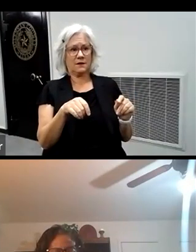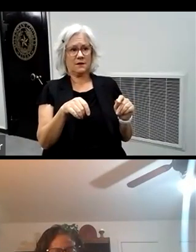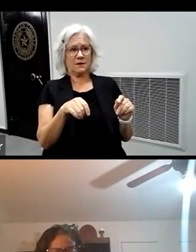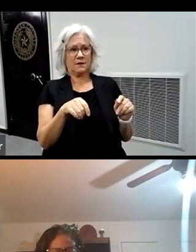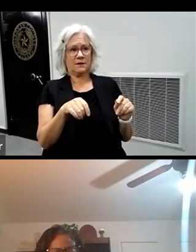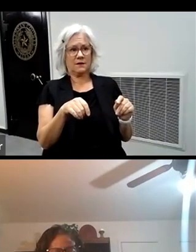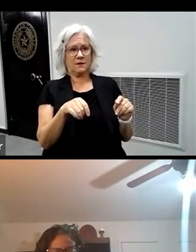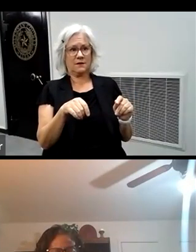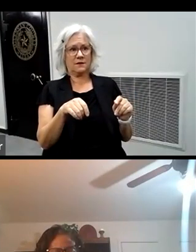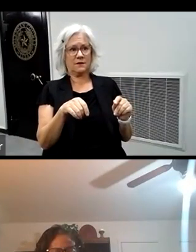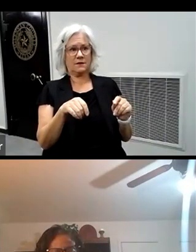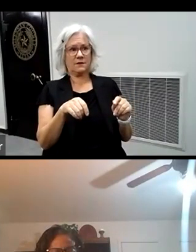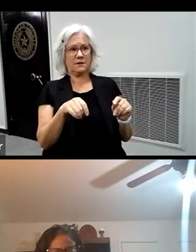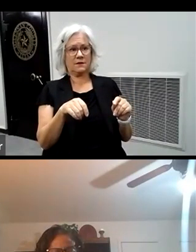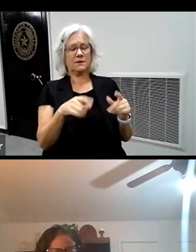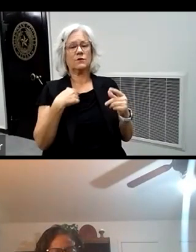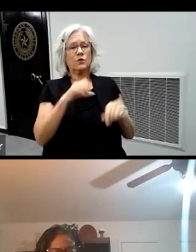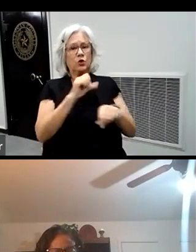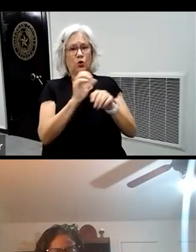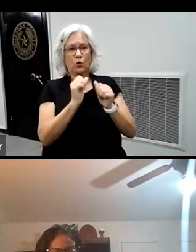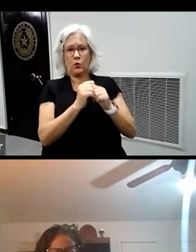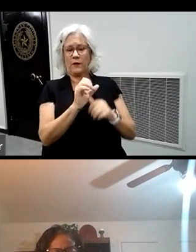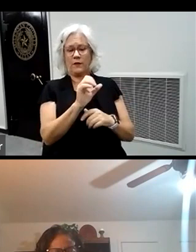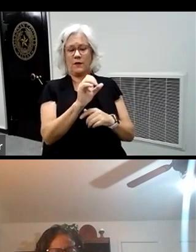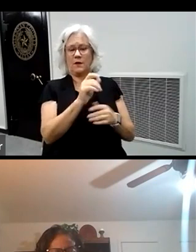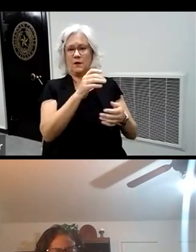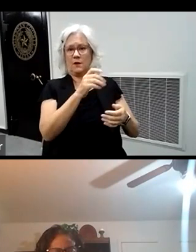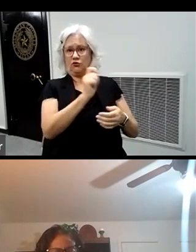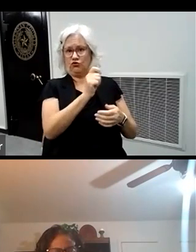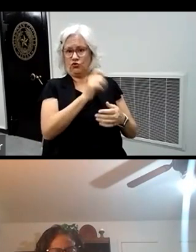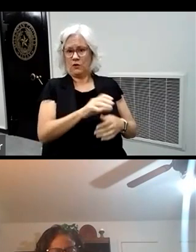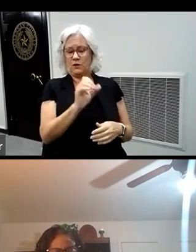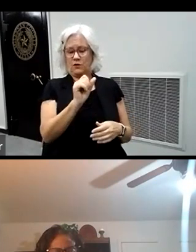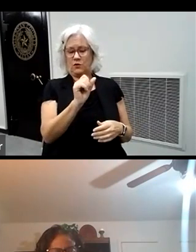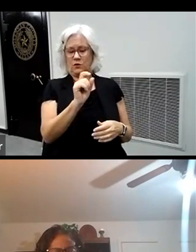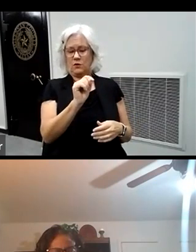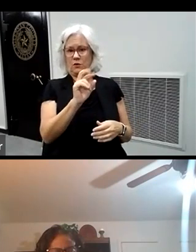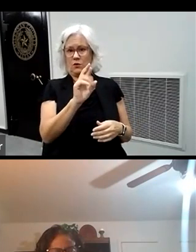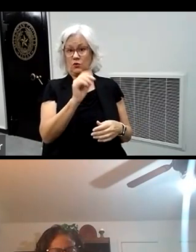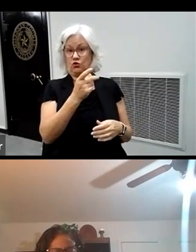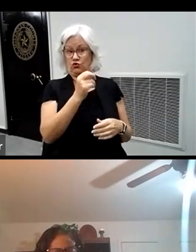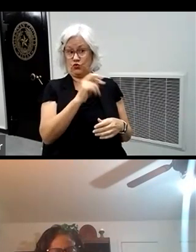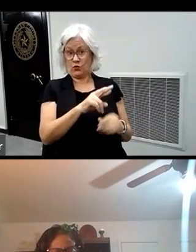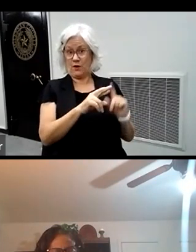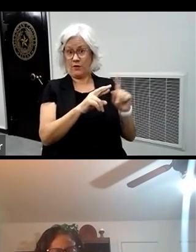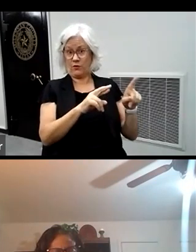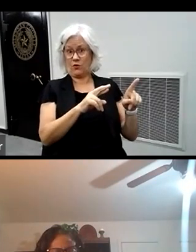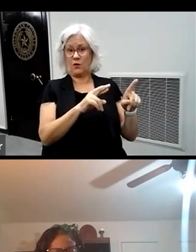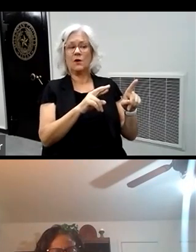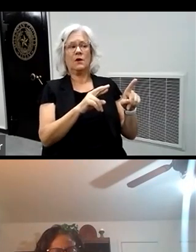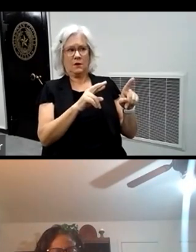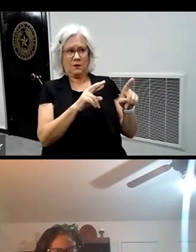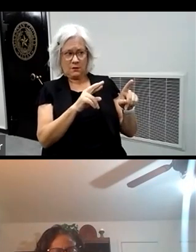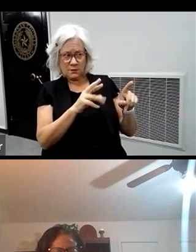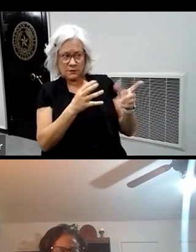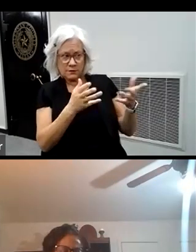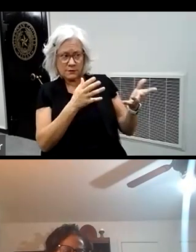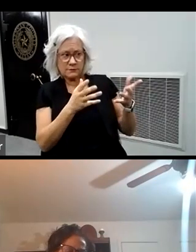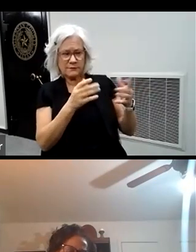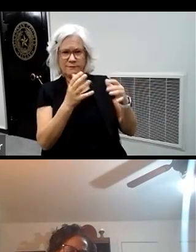the Judge Strother, administrative judge, and to adopt a plan. It's going to take some